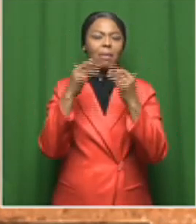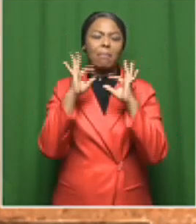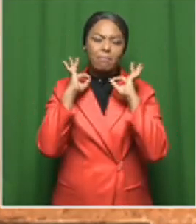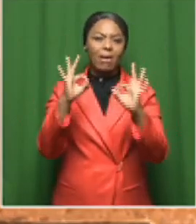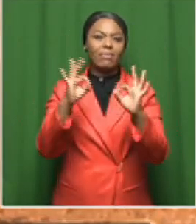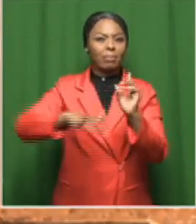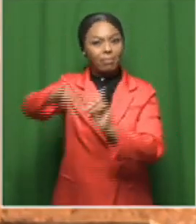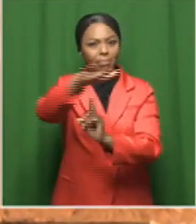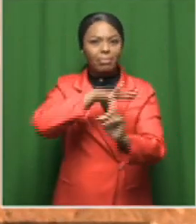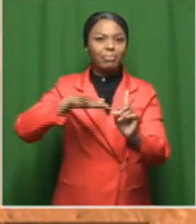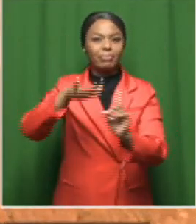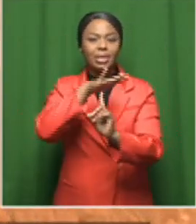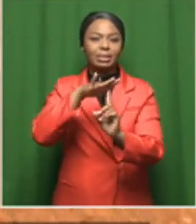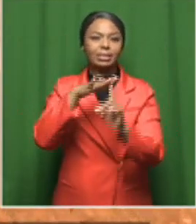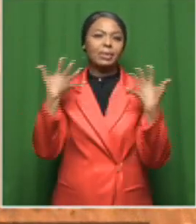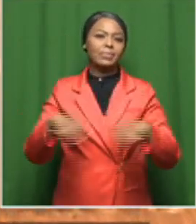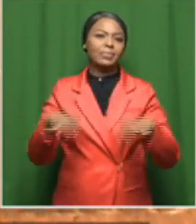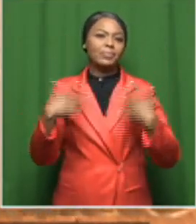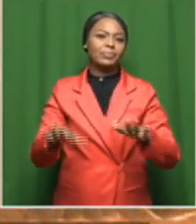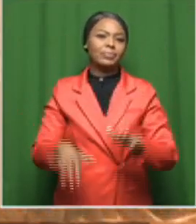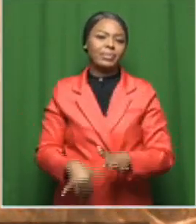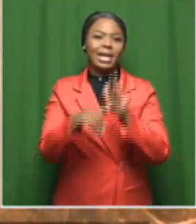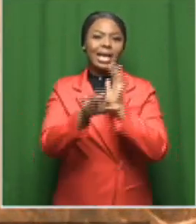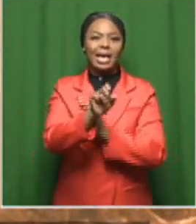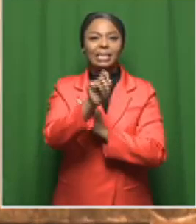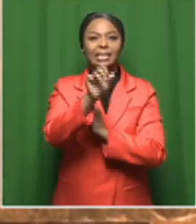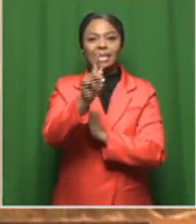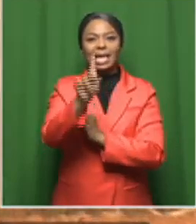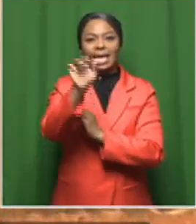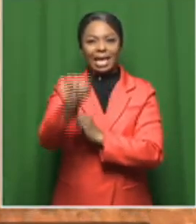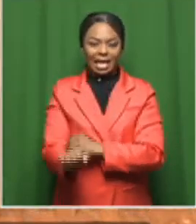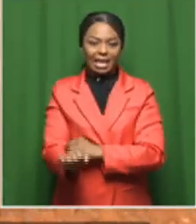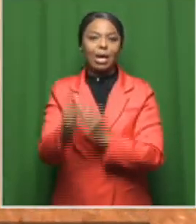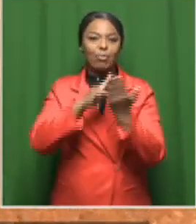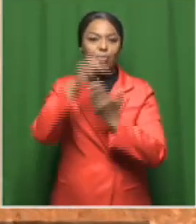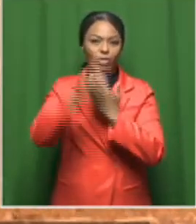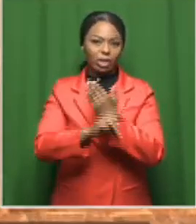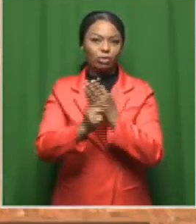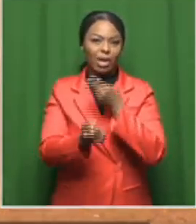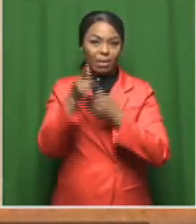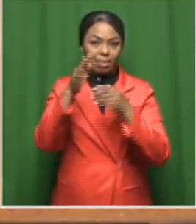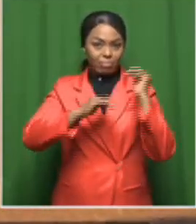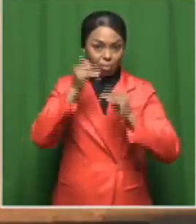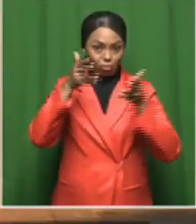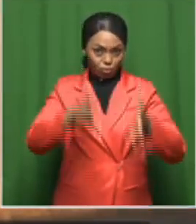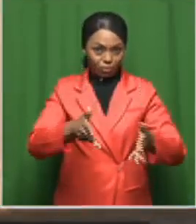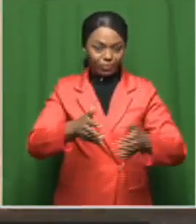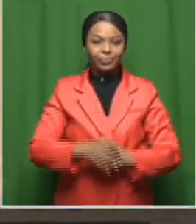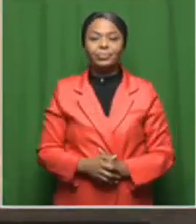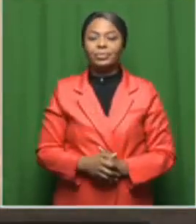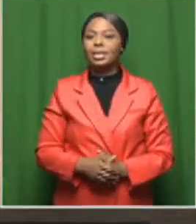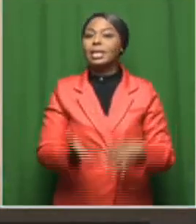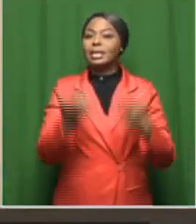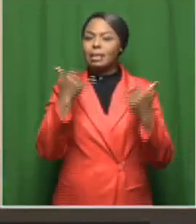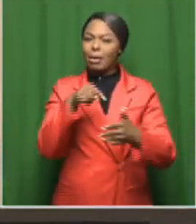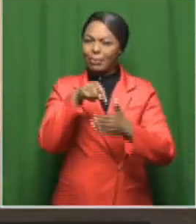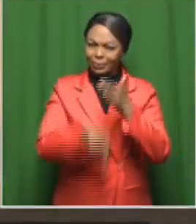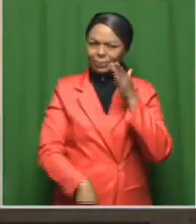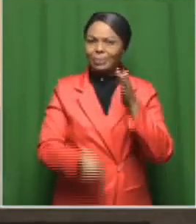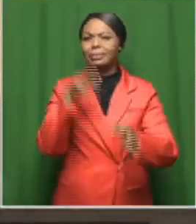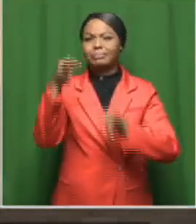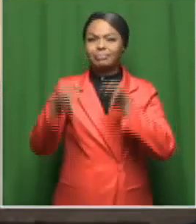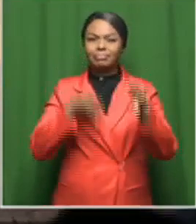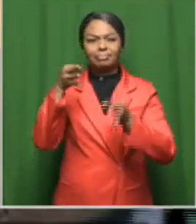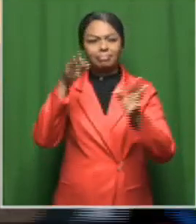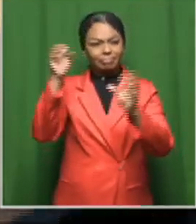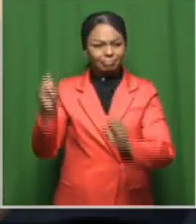ambitious Meerkat and SKA project to be undertaken. But I don't want to tell you more than I have to because I have